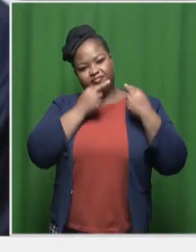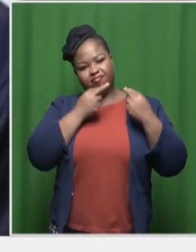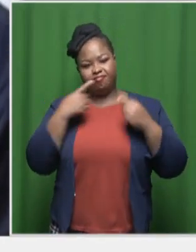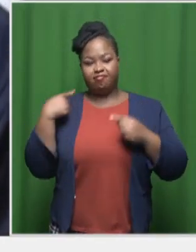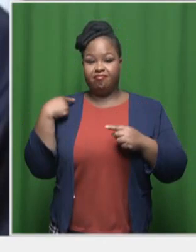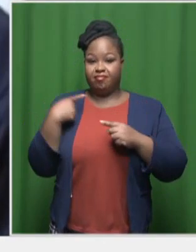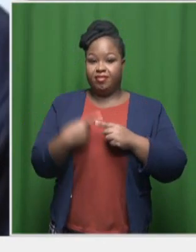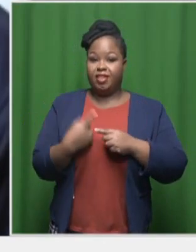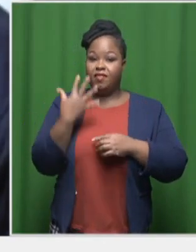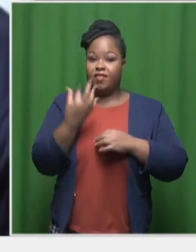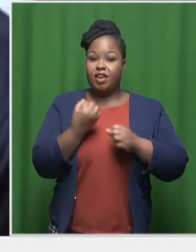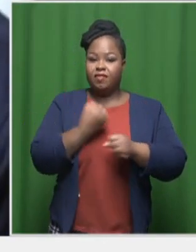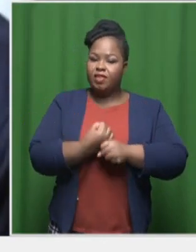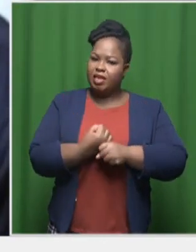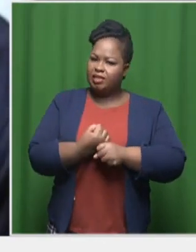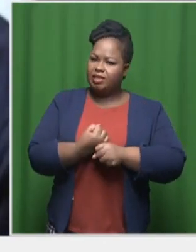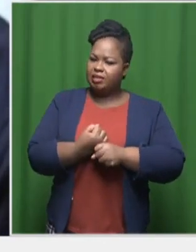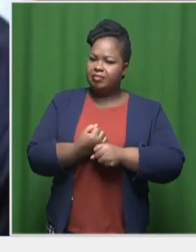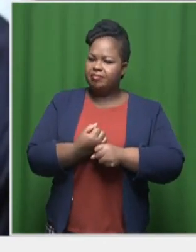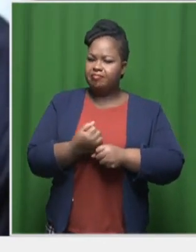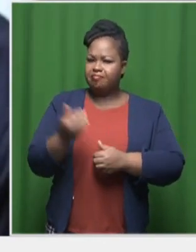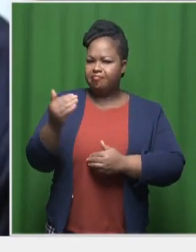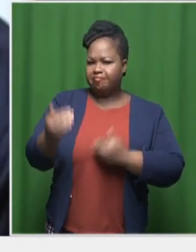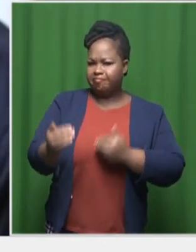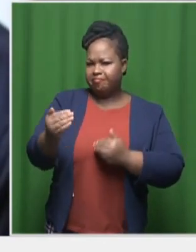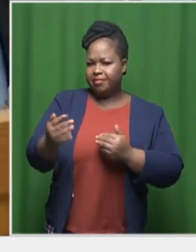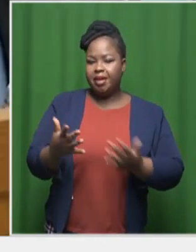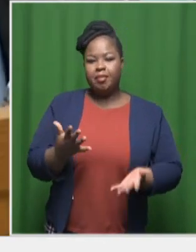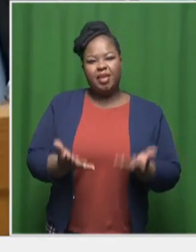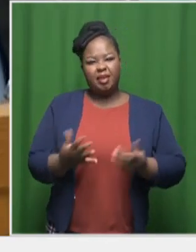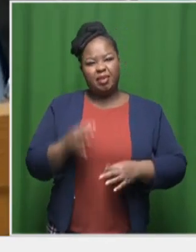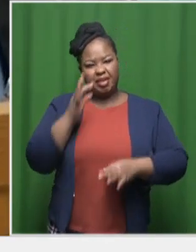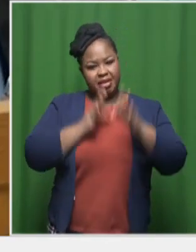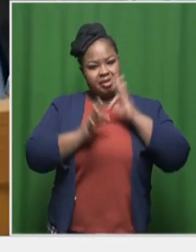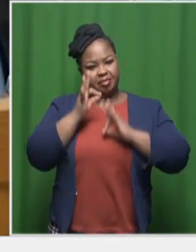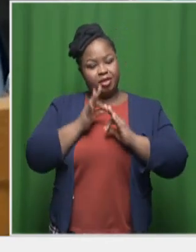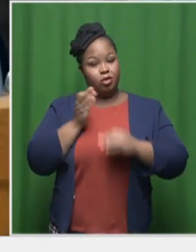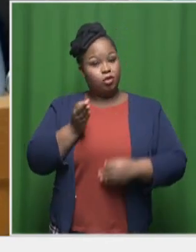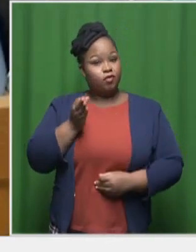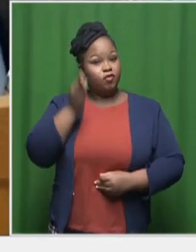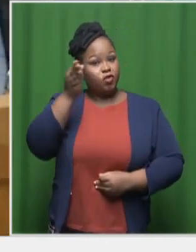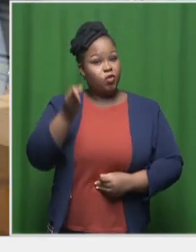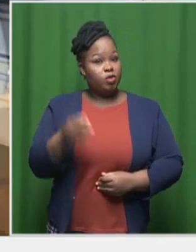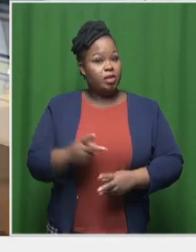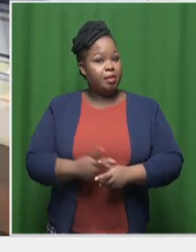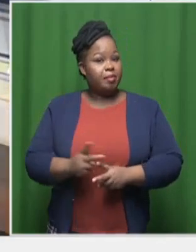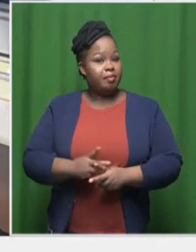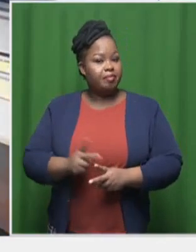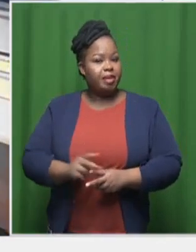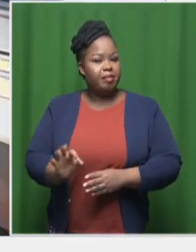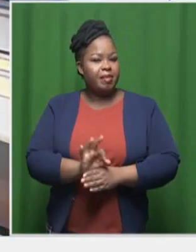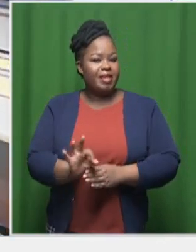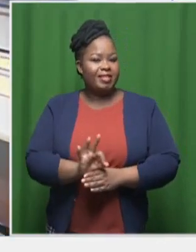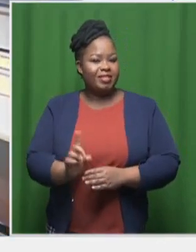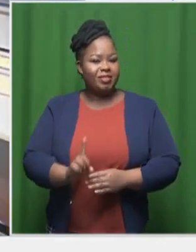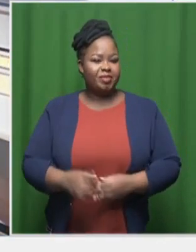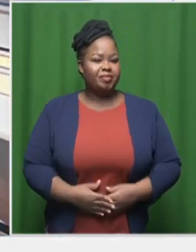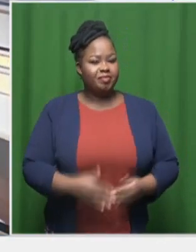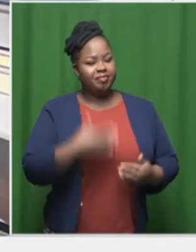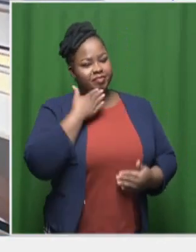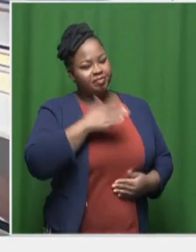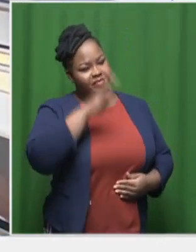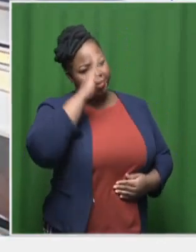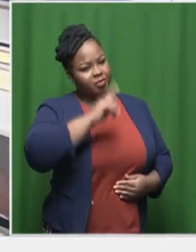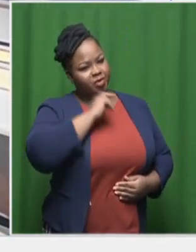his 5-year tenure and perhaps he'll let us in on his future endeavours as well. Mr. Mxakwe, good to have you.